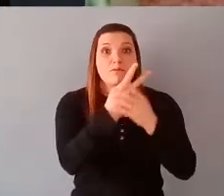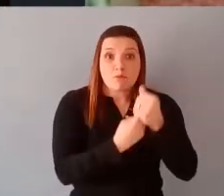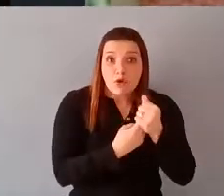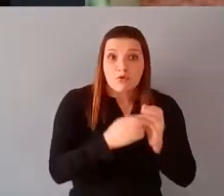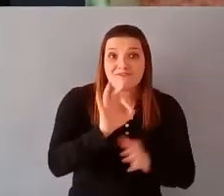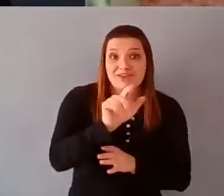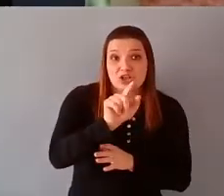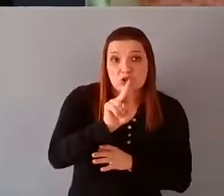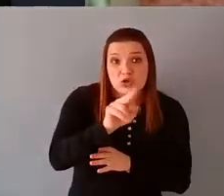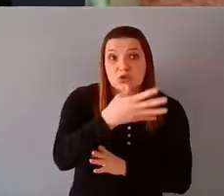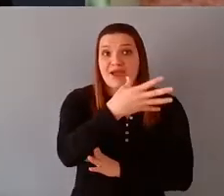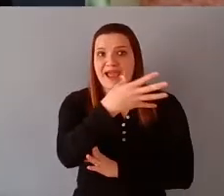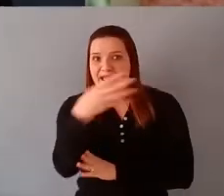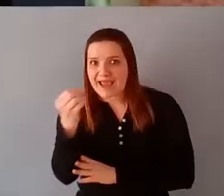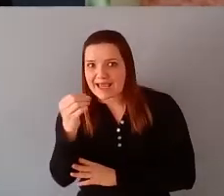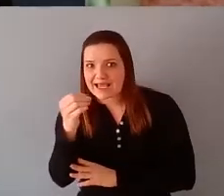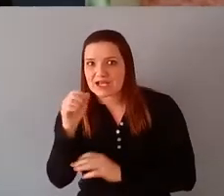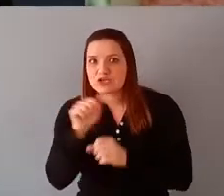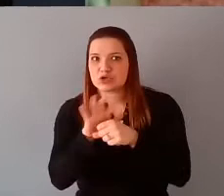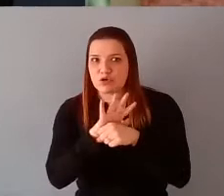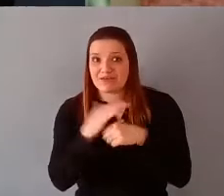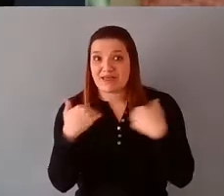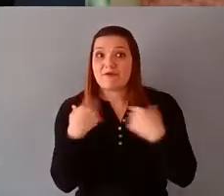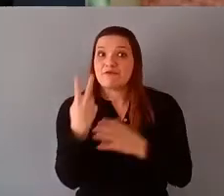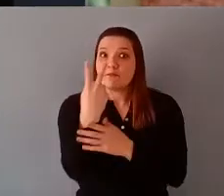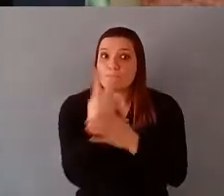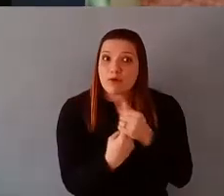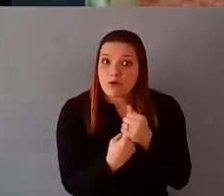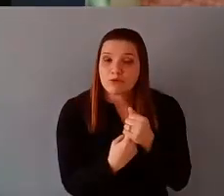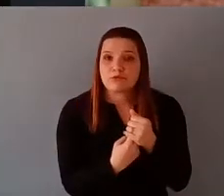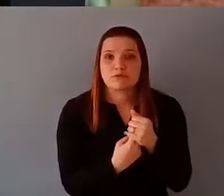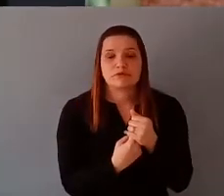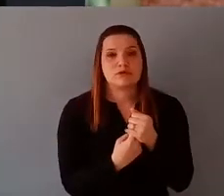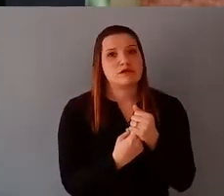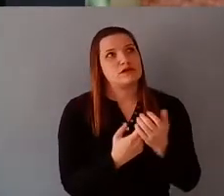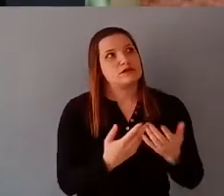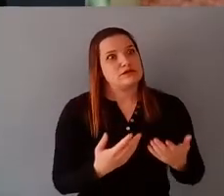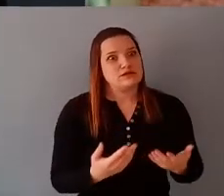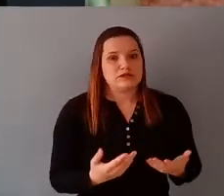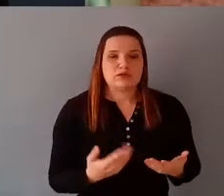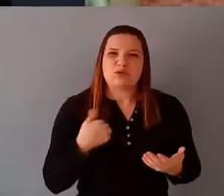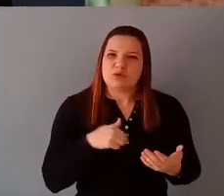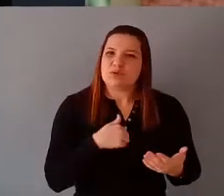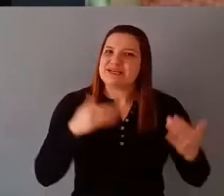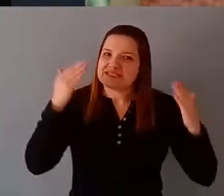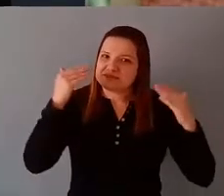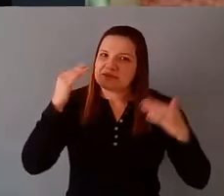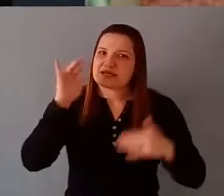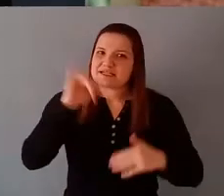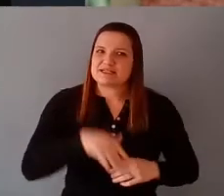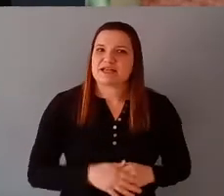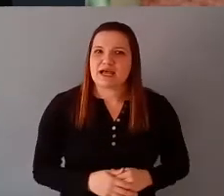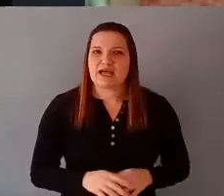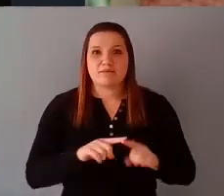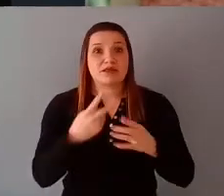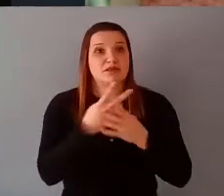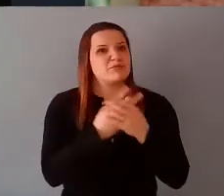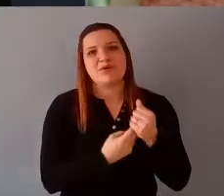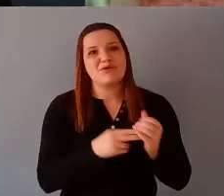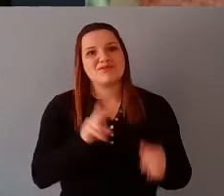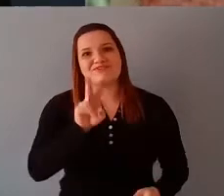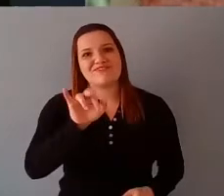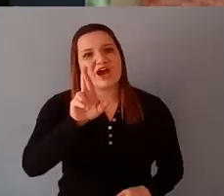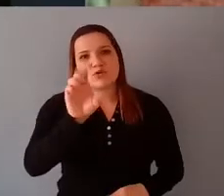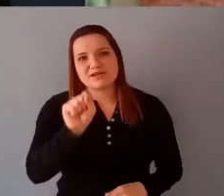and COVID. Which is, kind of what we were expecting. They're both viruses.